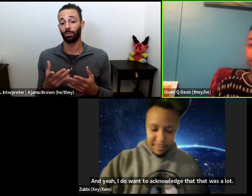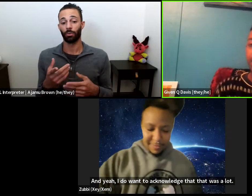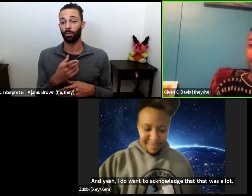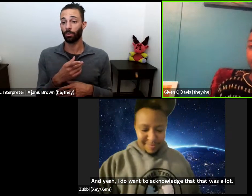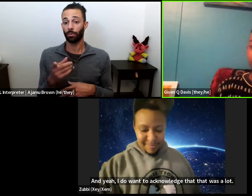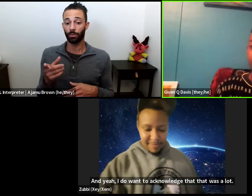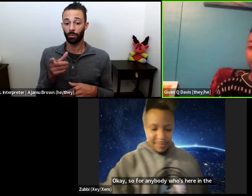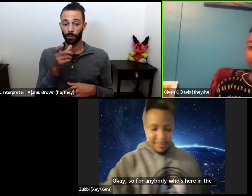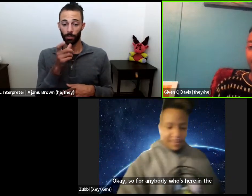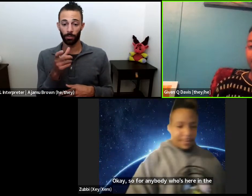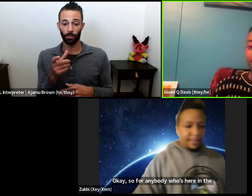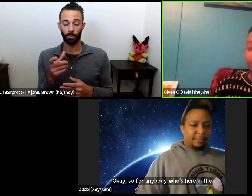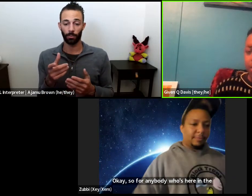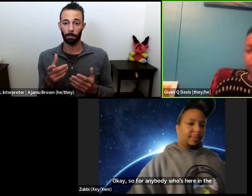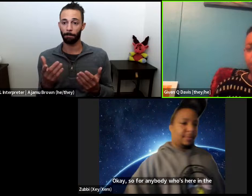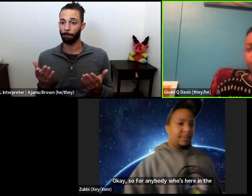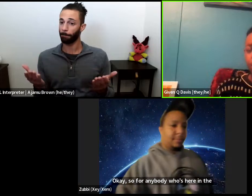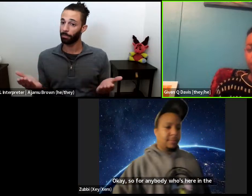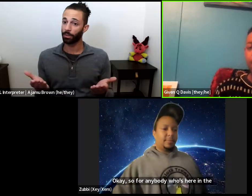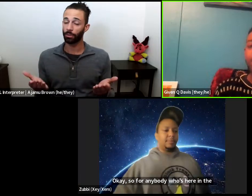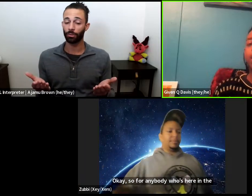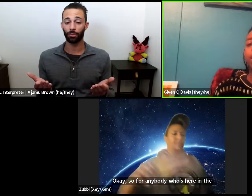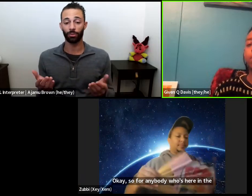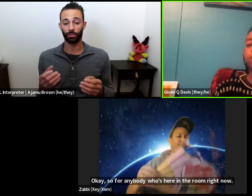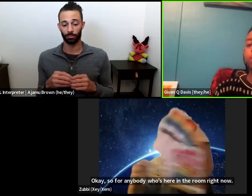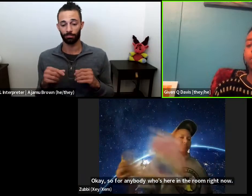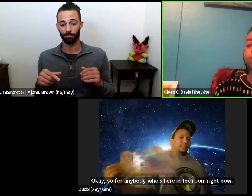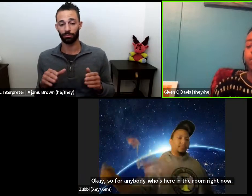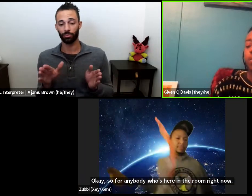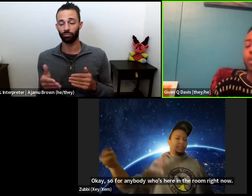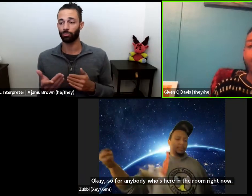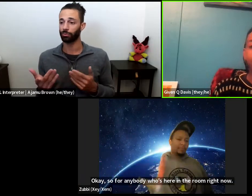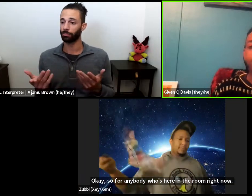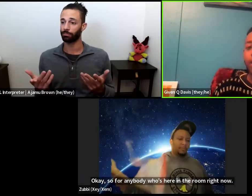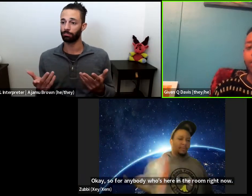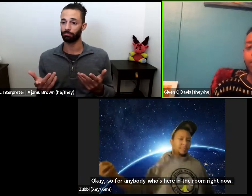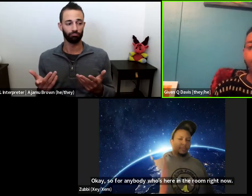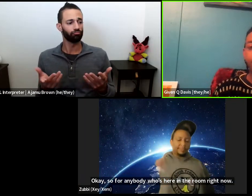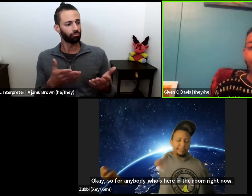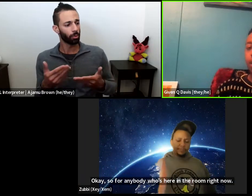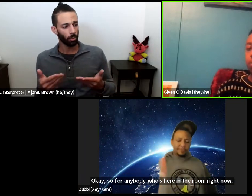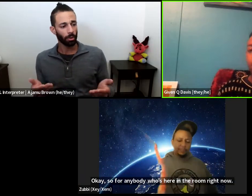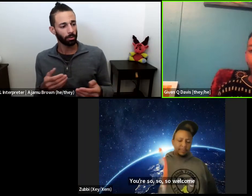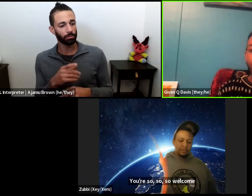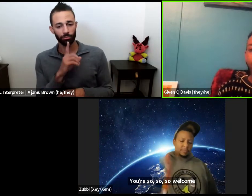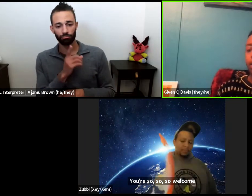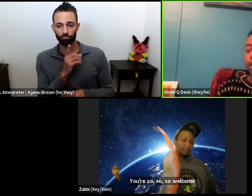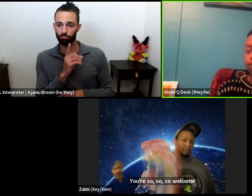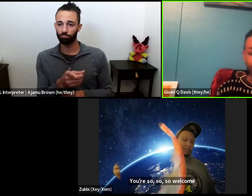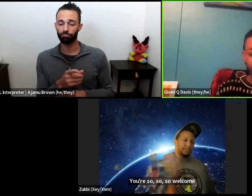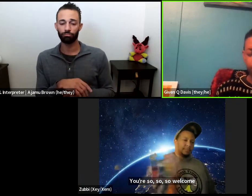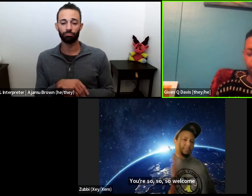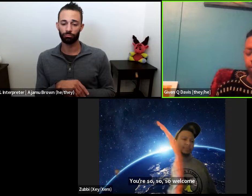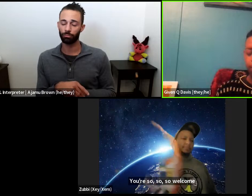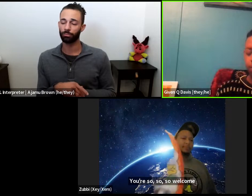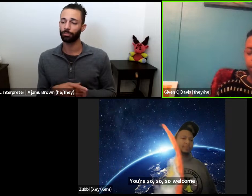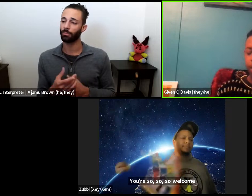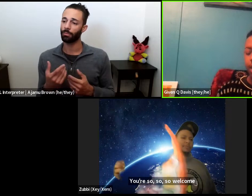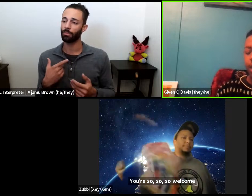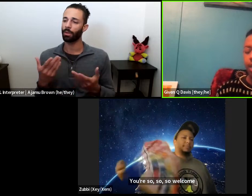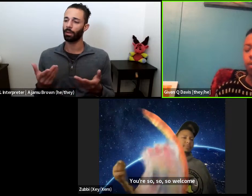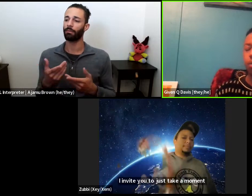room right now, you're so welcome. I invite you to just take a moment.